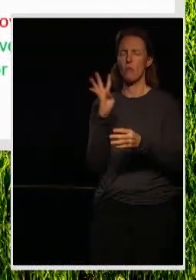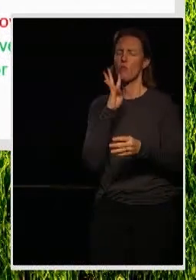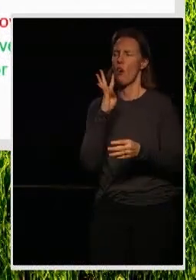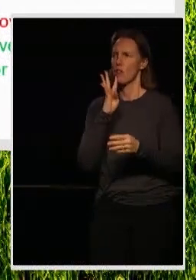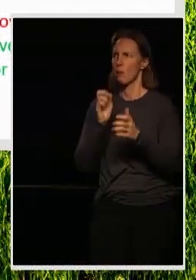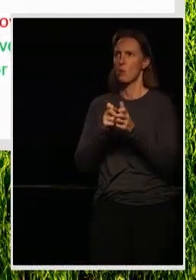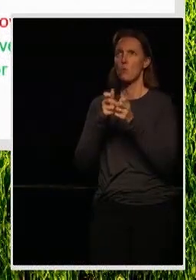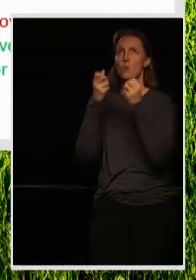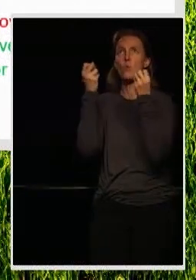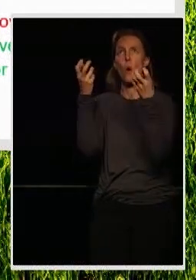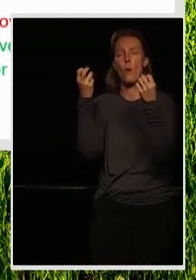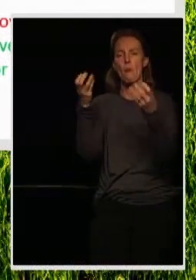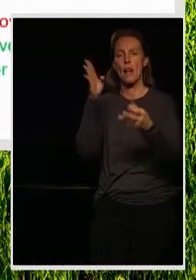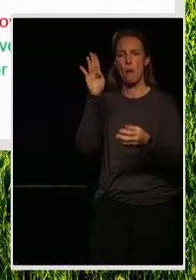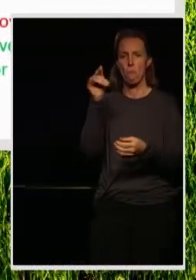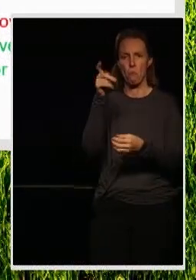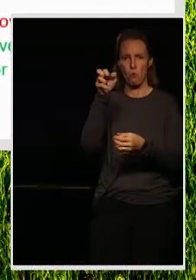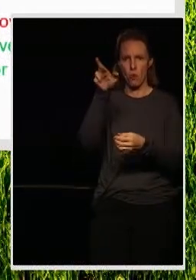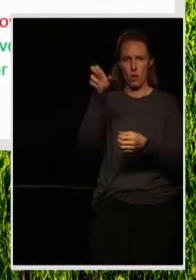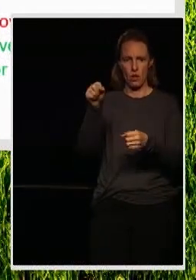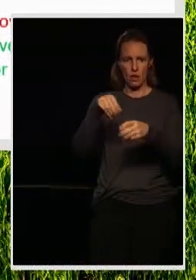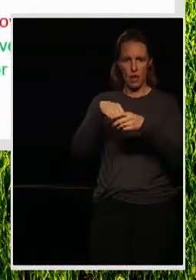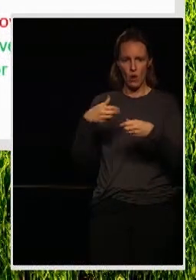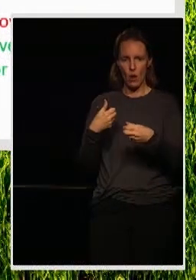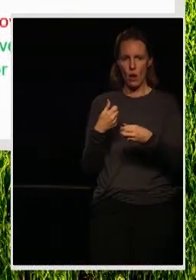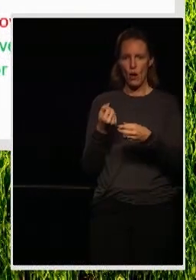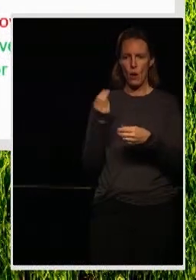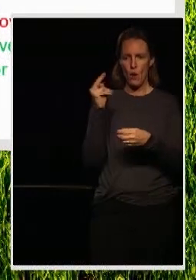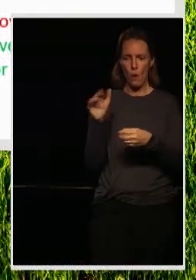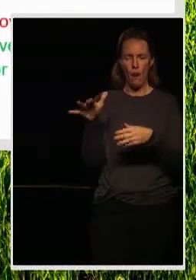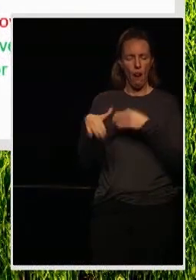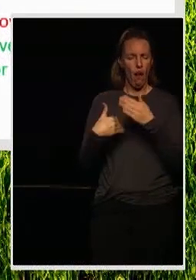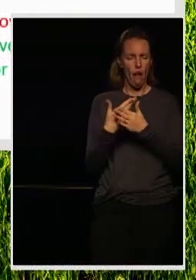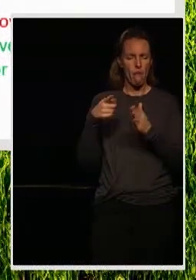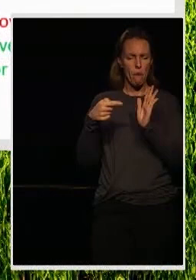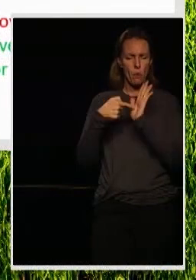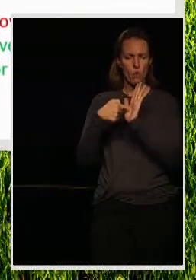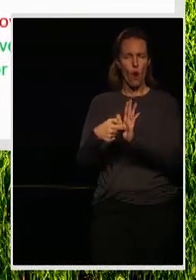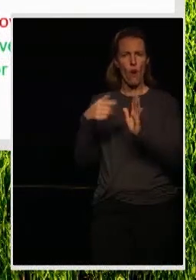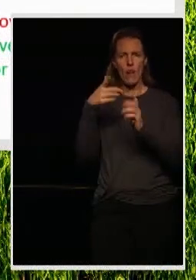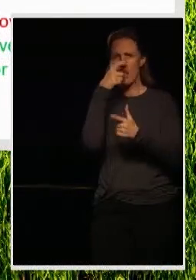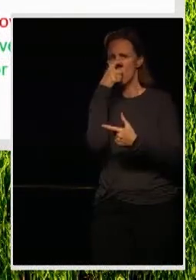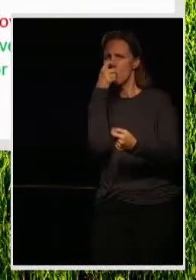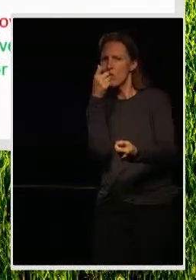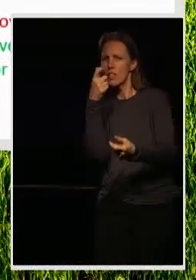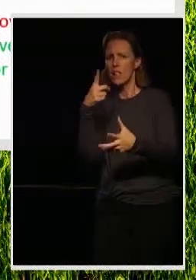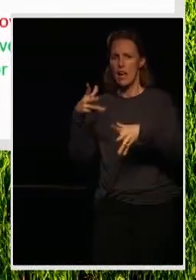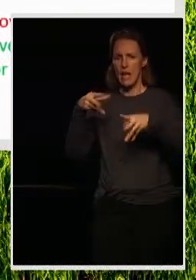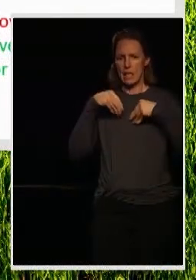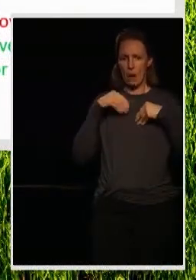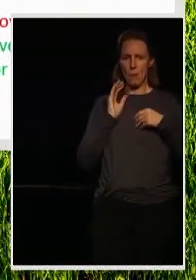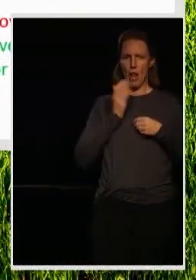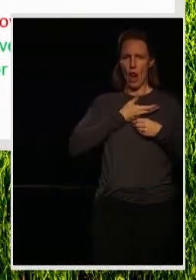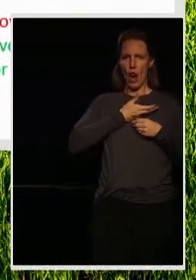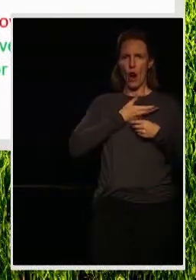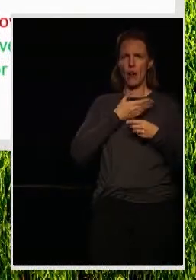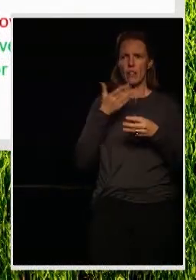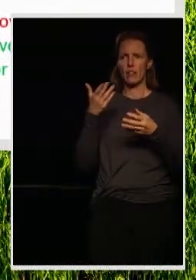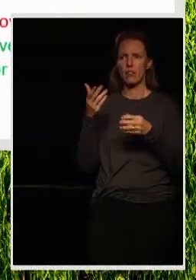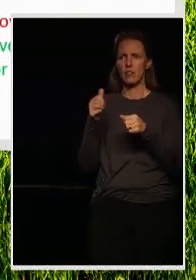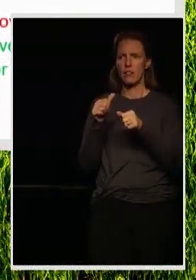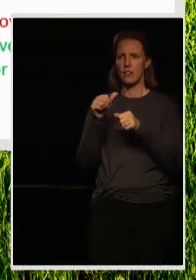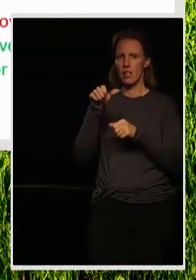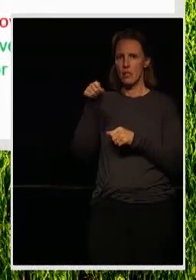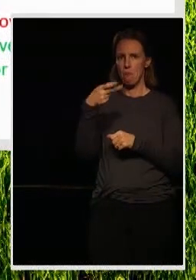many breeders in New York, and all of them have shown great interests in adopting our comprehensive